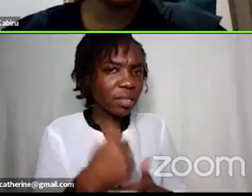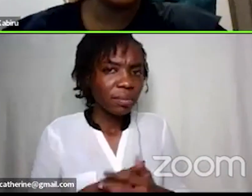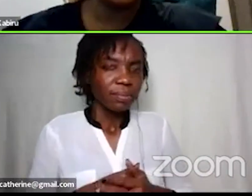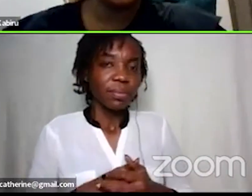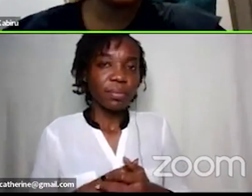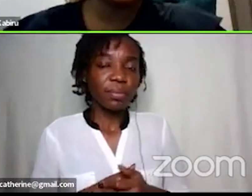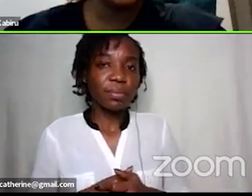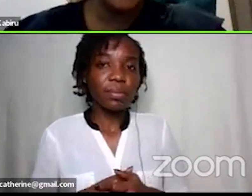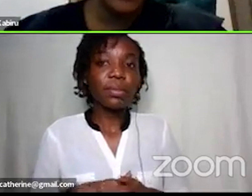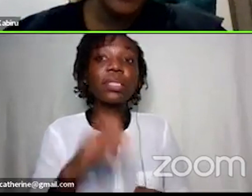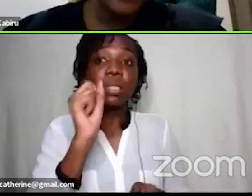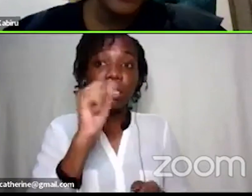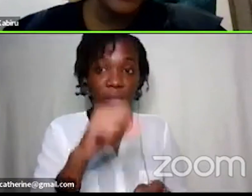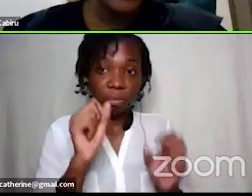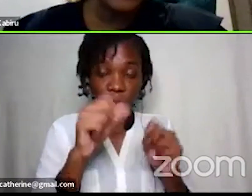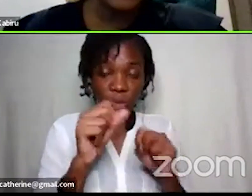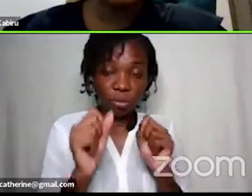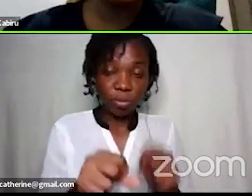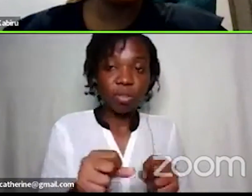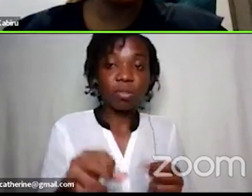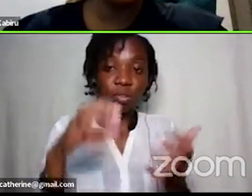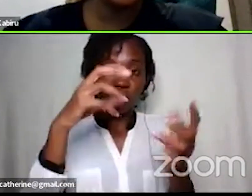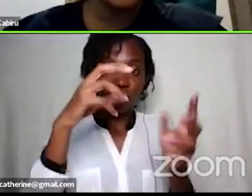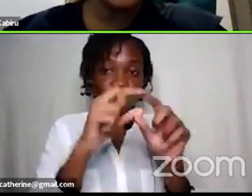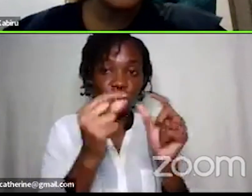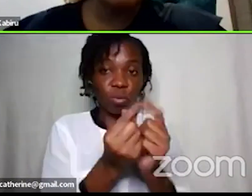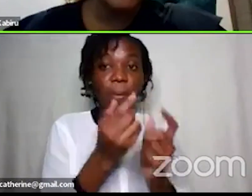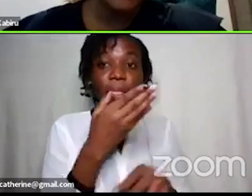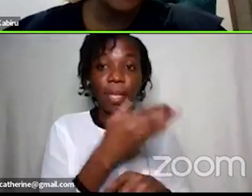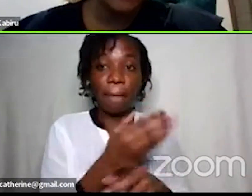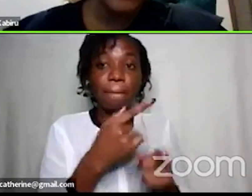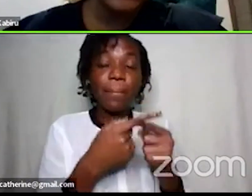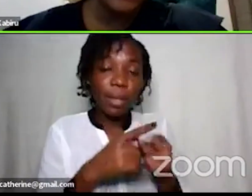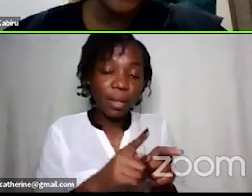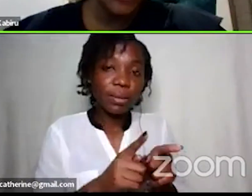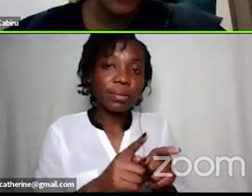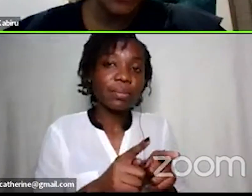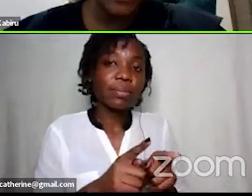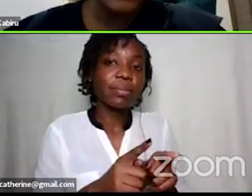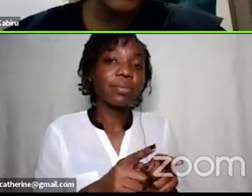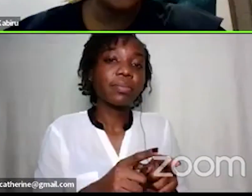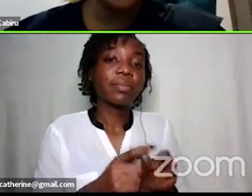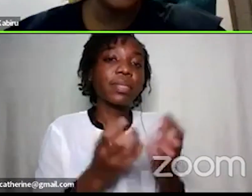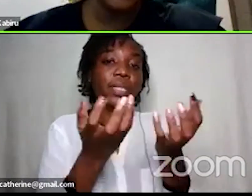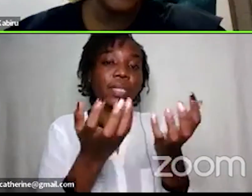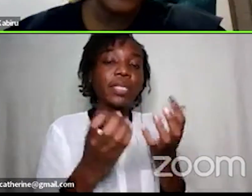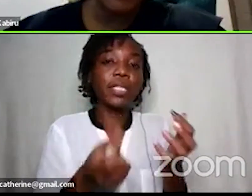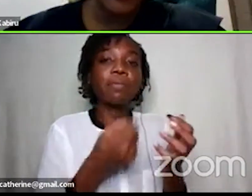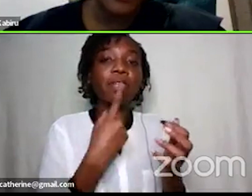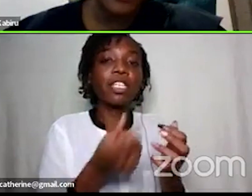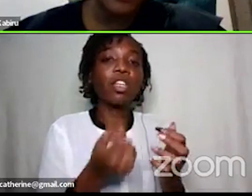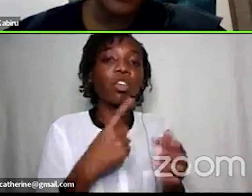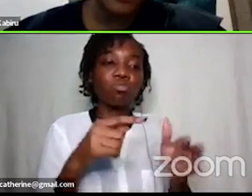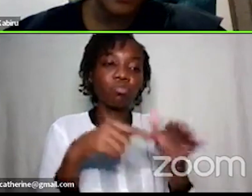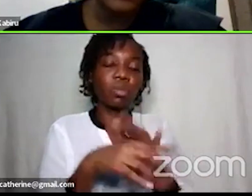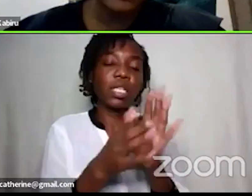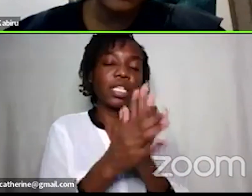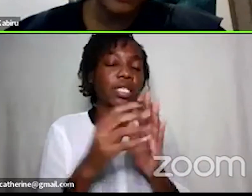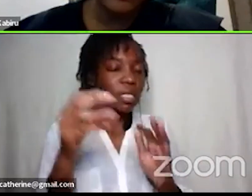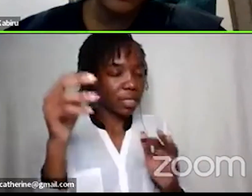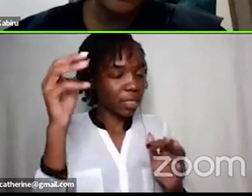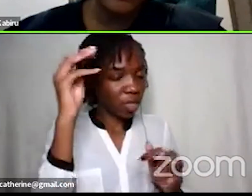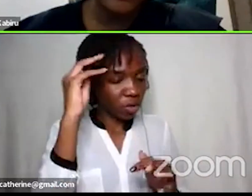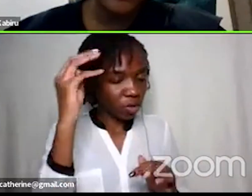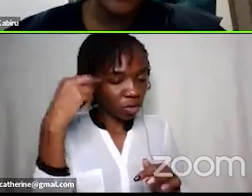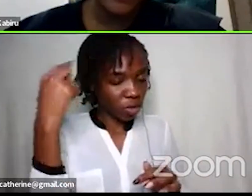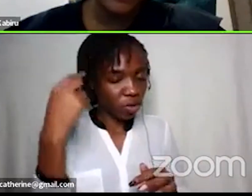It can be categorized there, but it will require medical intervention and psychological support at the